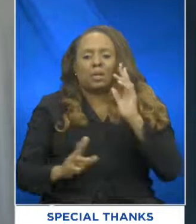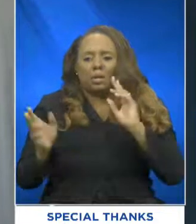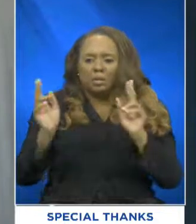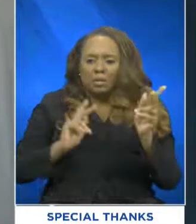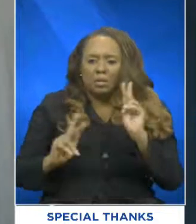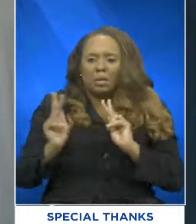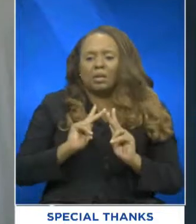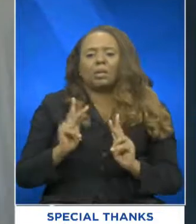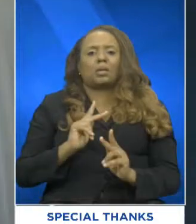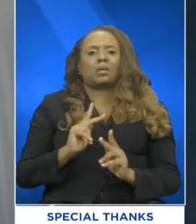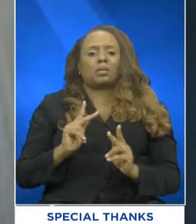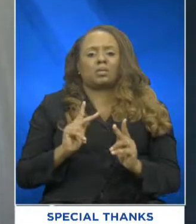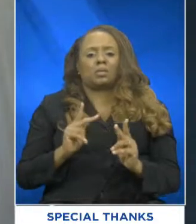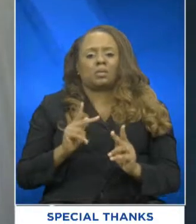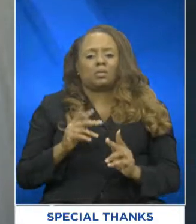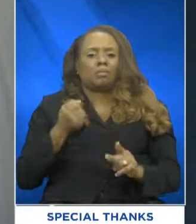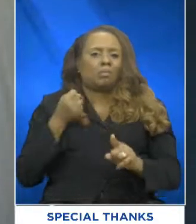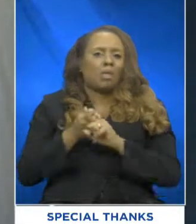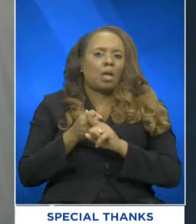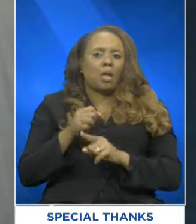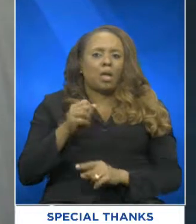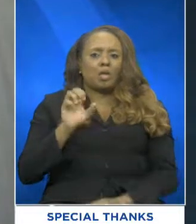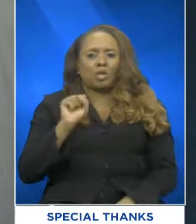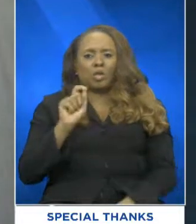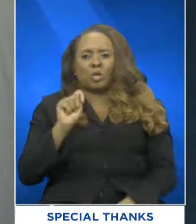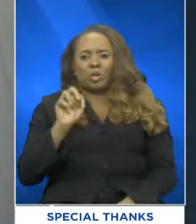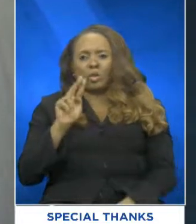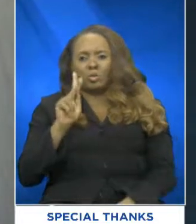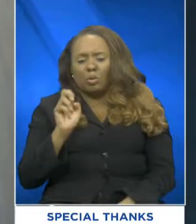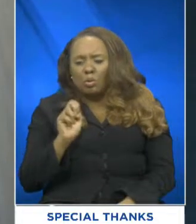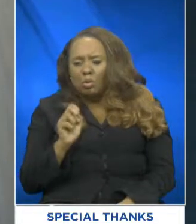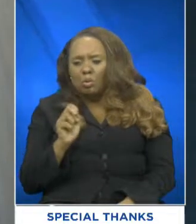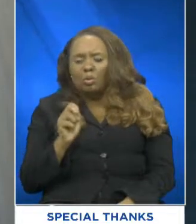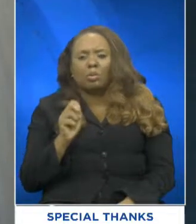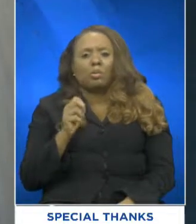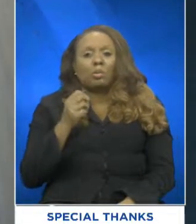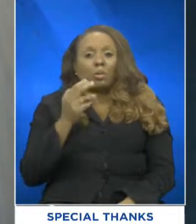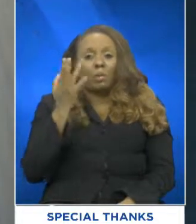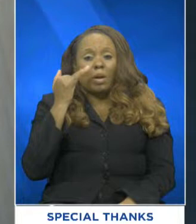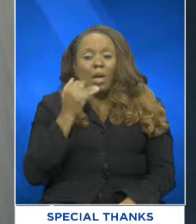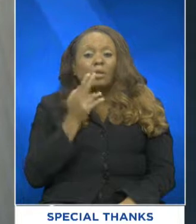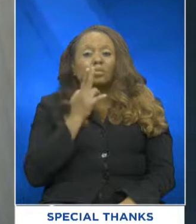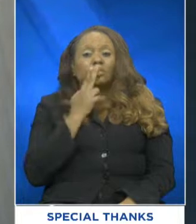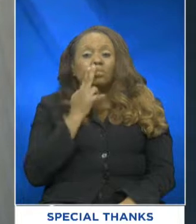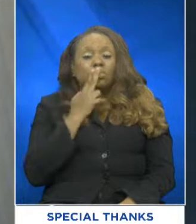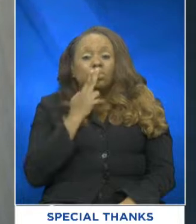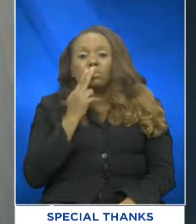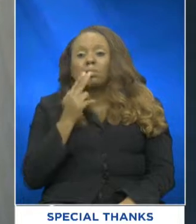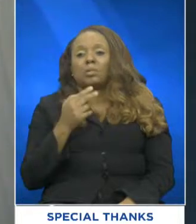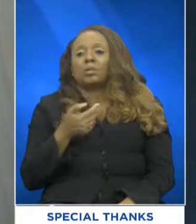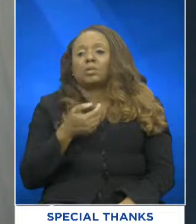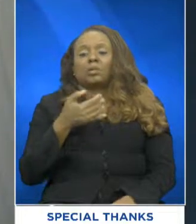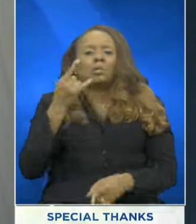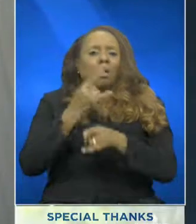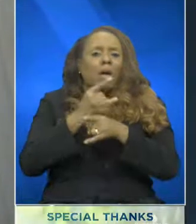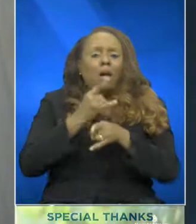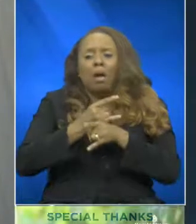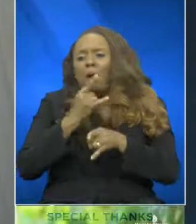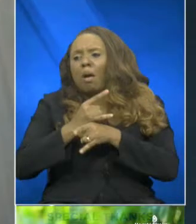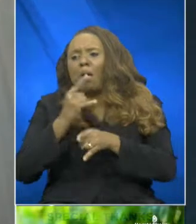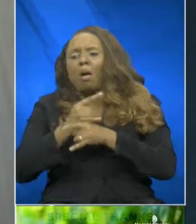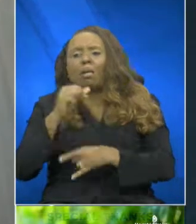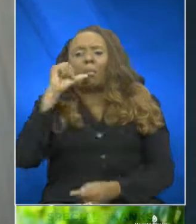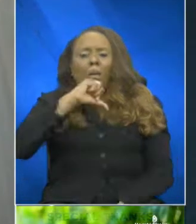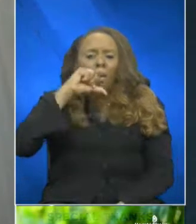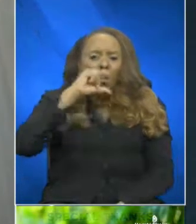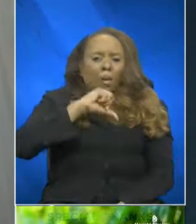You're smoking cigarettes, which increases your risk of getting a stroke by double. You're drinking alcohol, which is more,